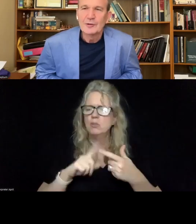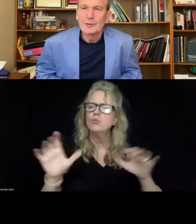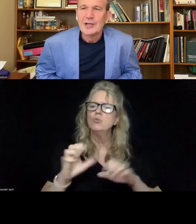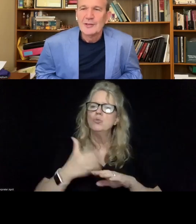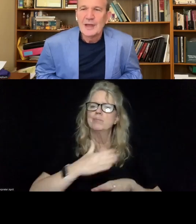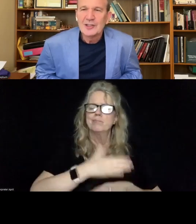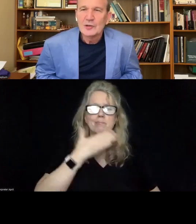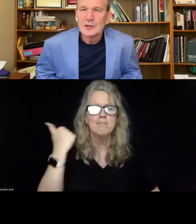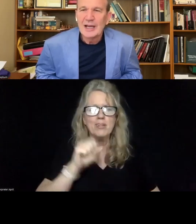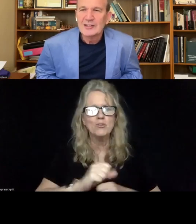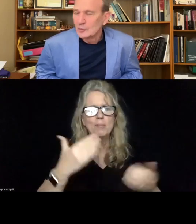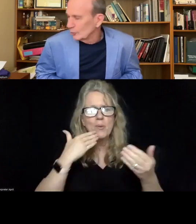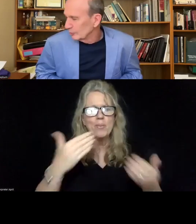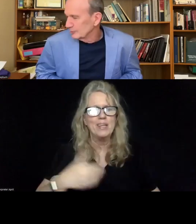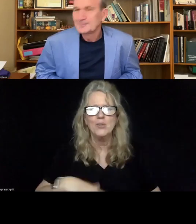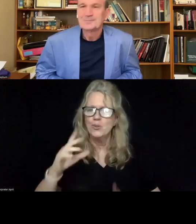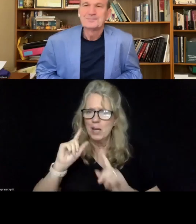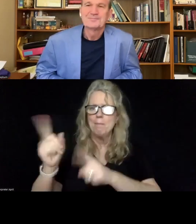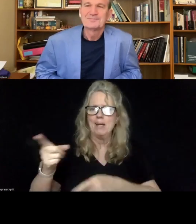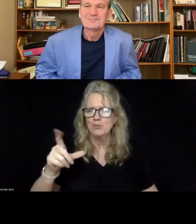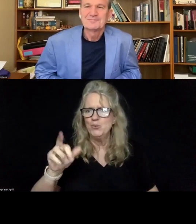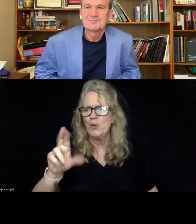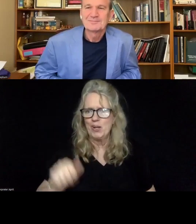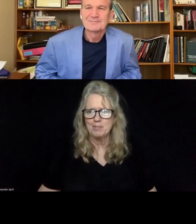job. So thank you, and back to you, Laura.